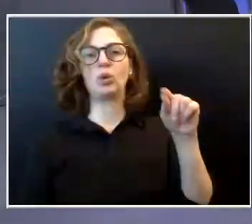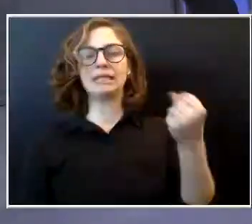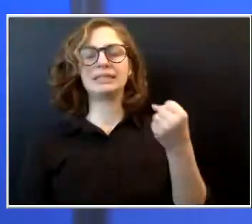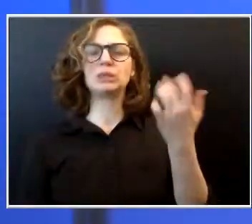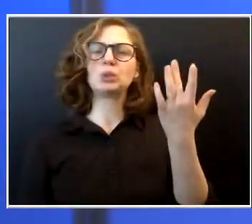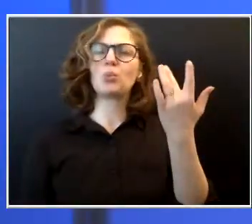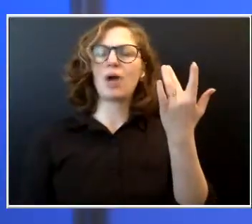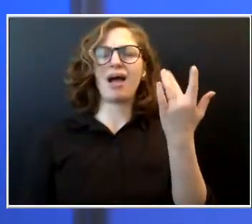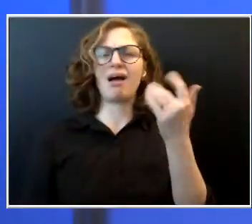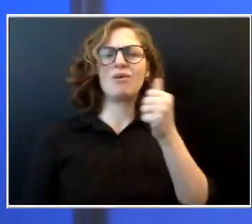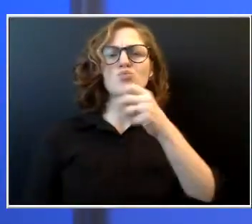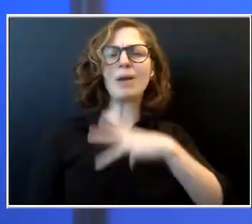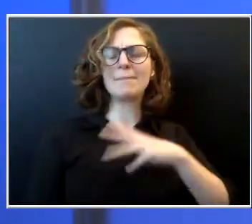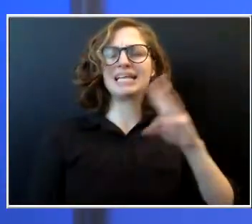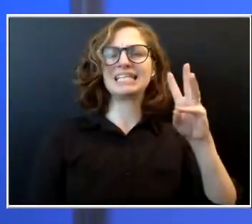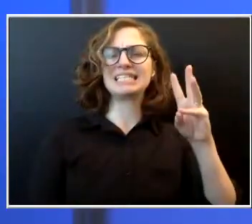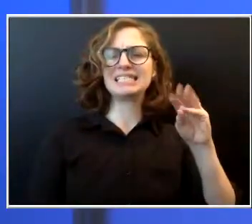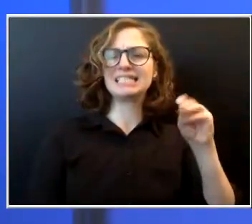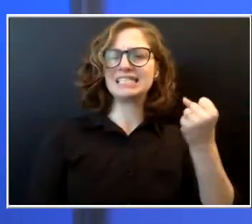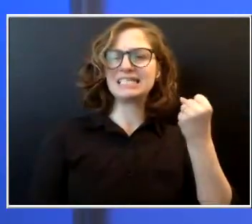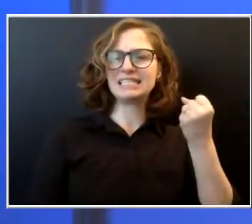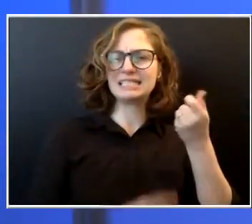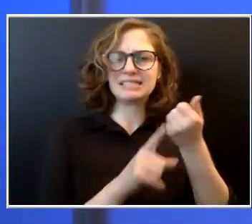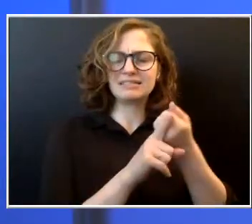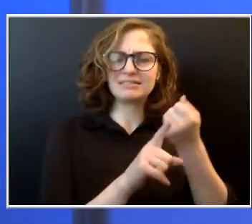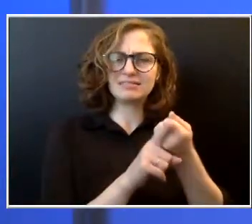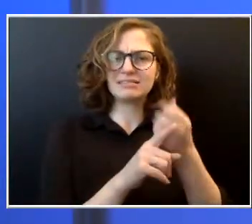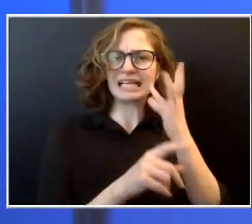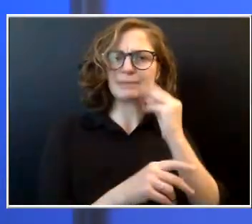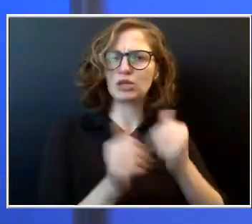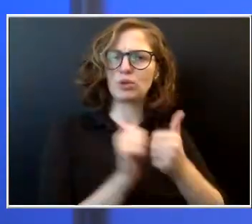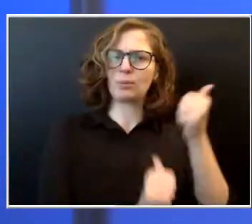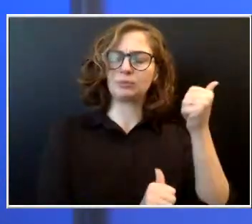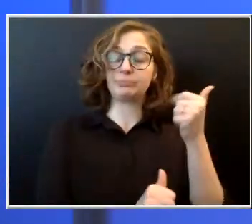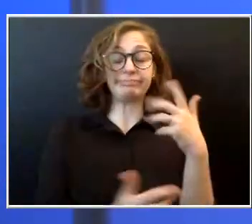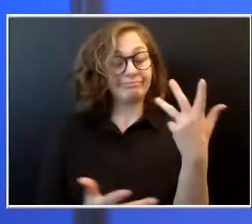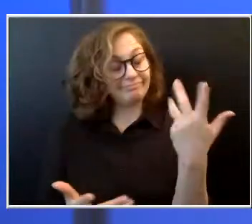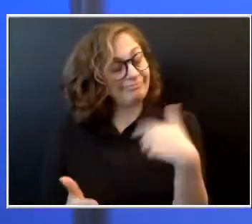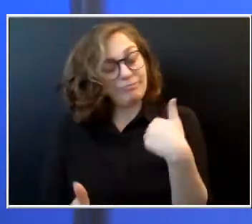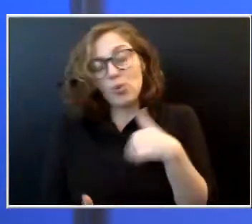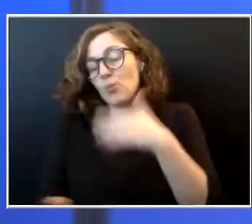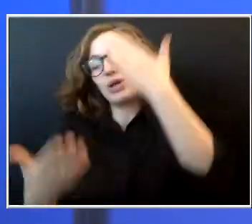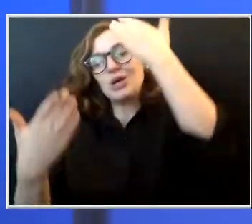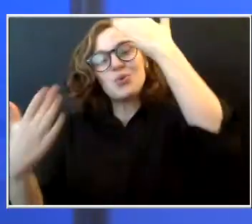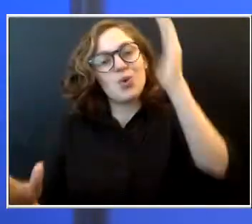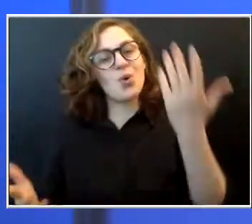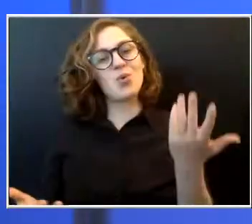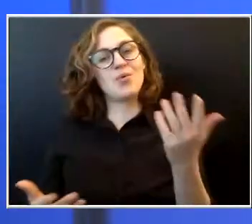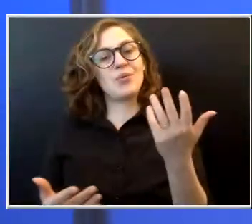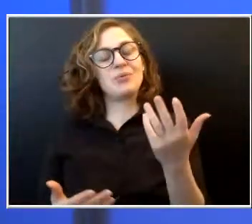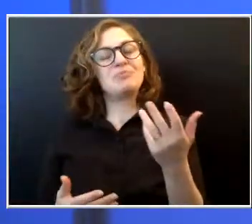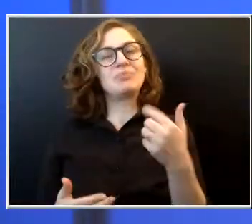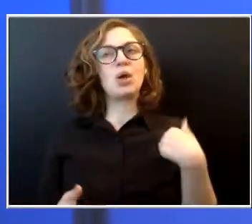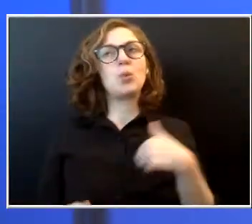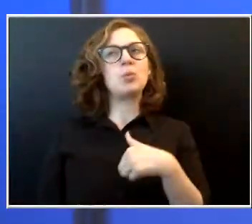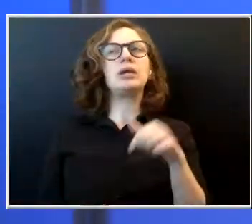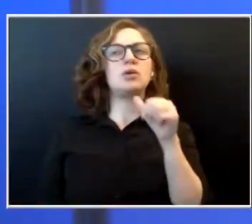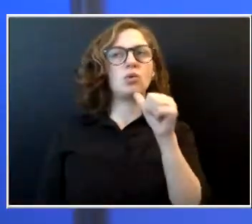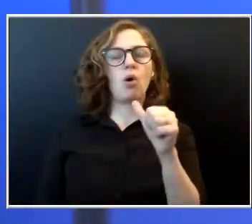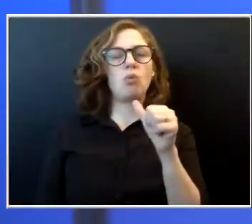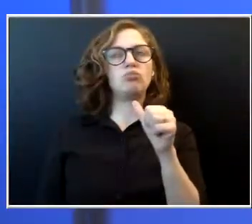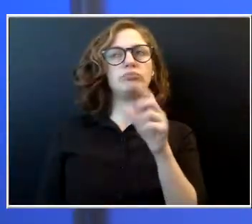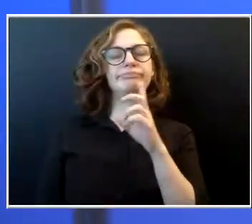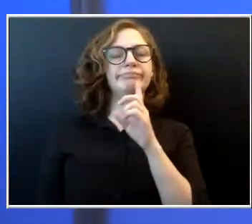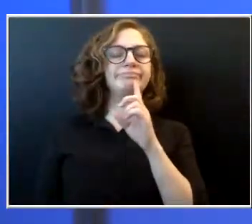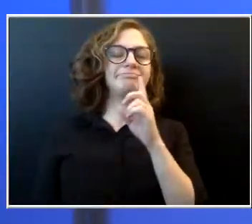great point, and the answer is we don't know. We just don't have a lot of understanding of why this happens and why